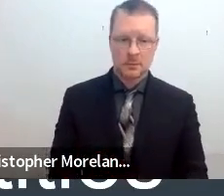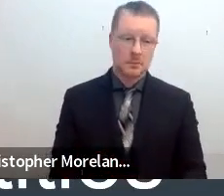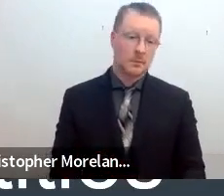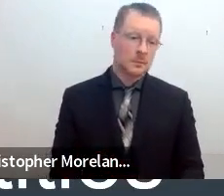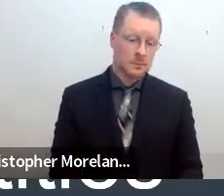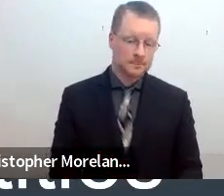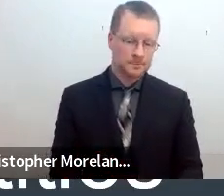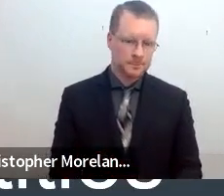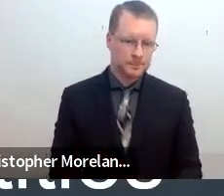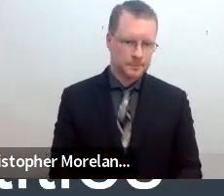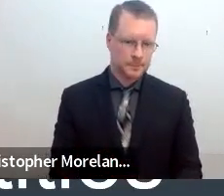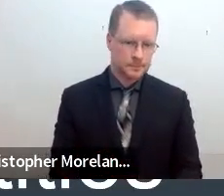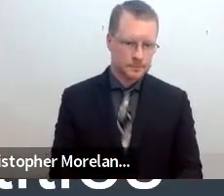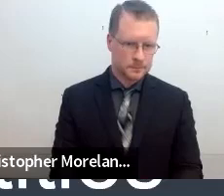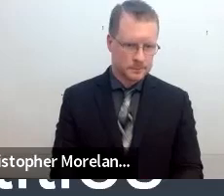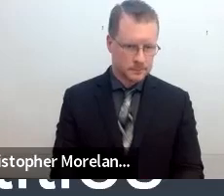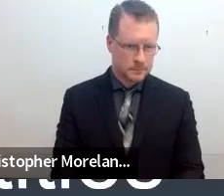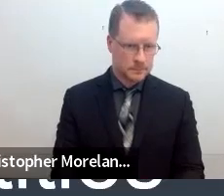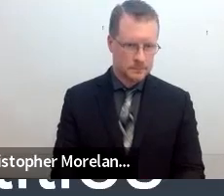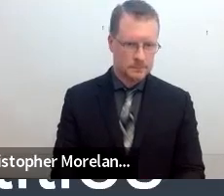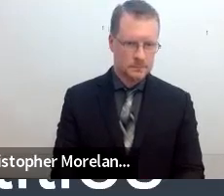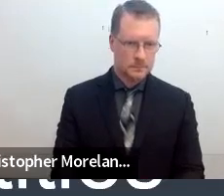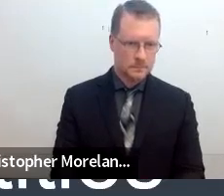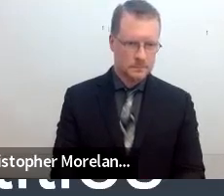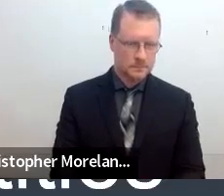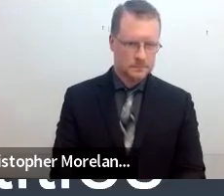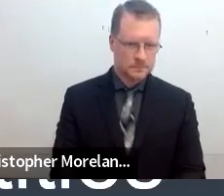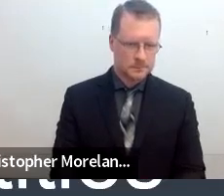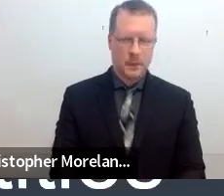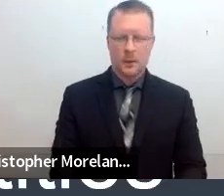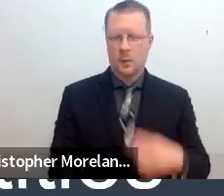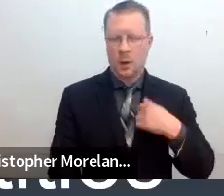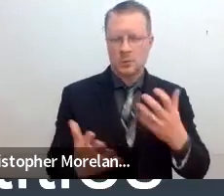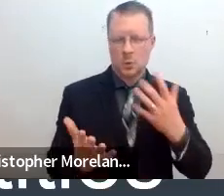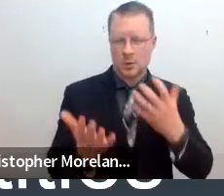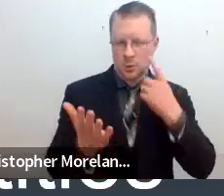events of mistreatment and how they will experience them differently.